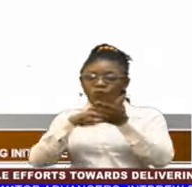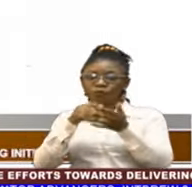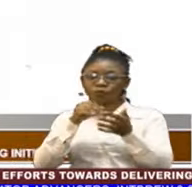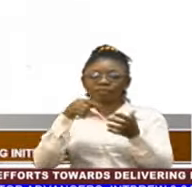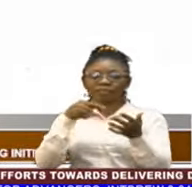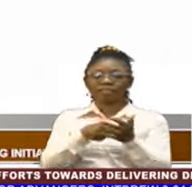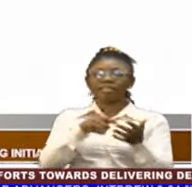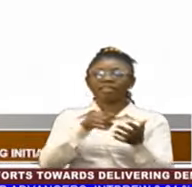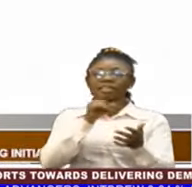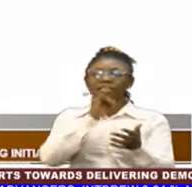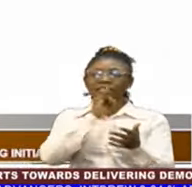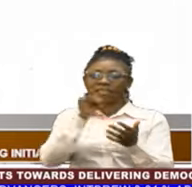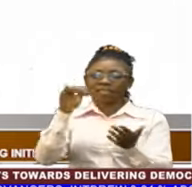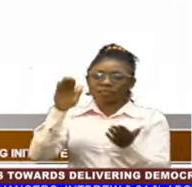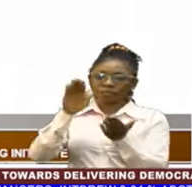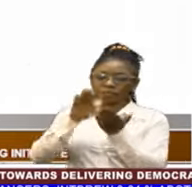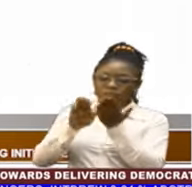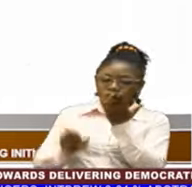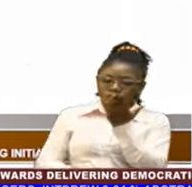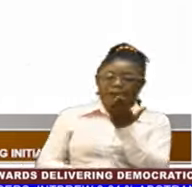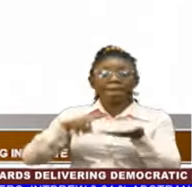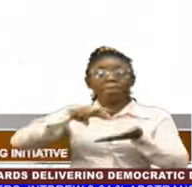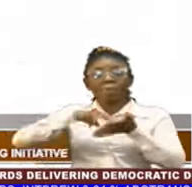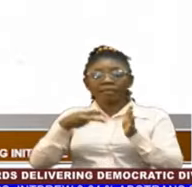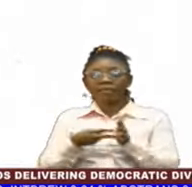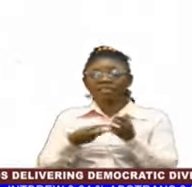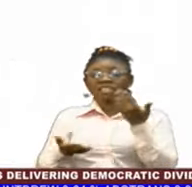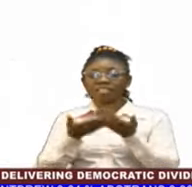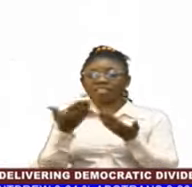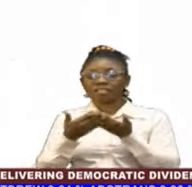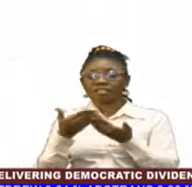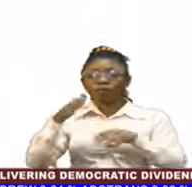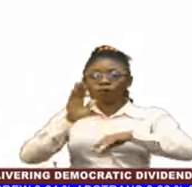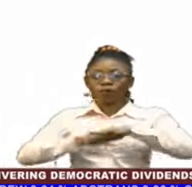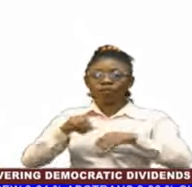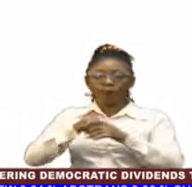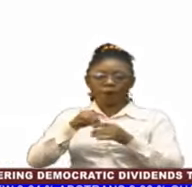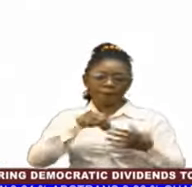cheaper, meaning it is easier on our wallets.